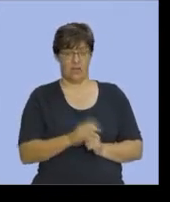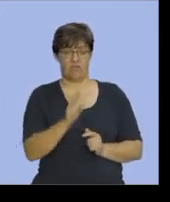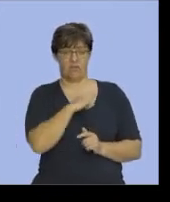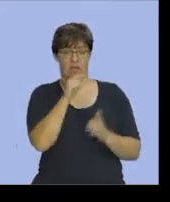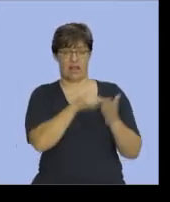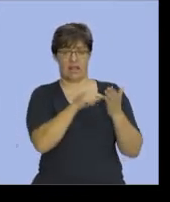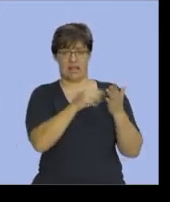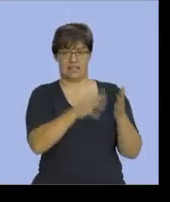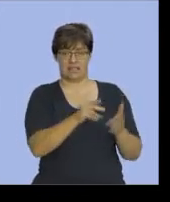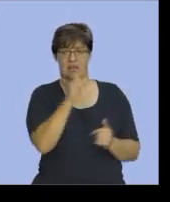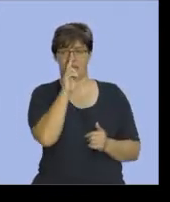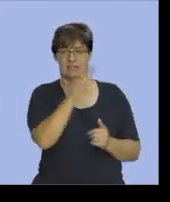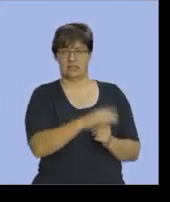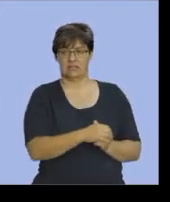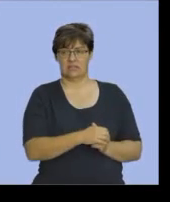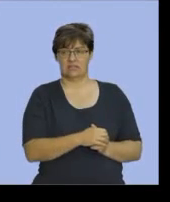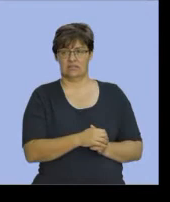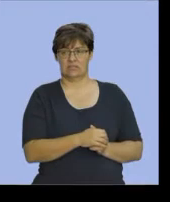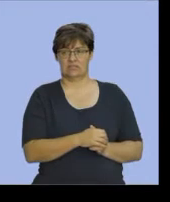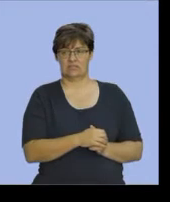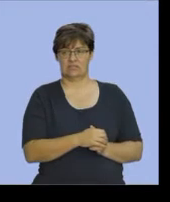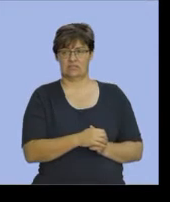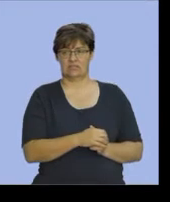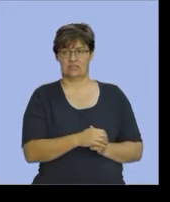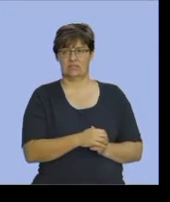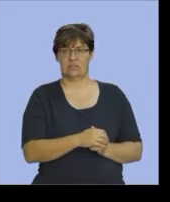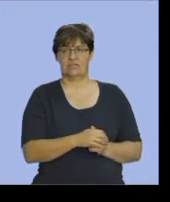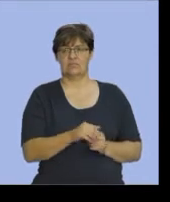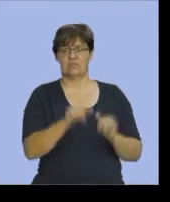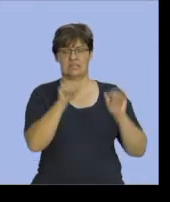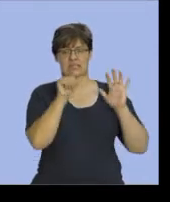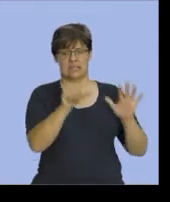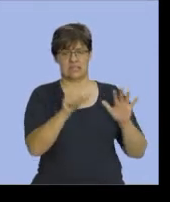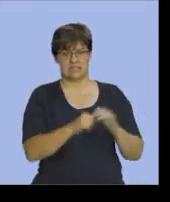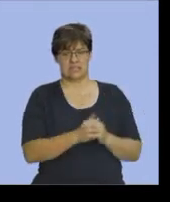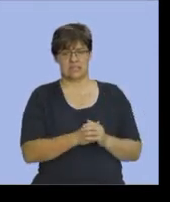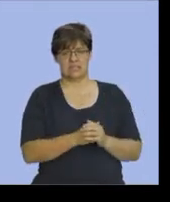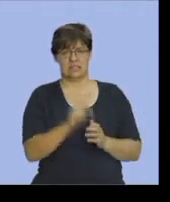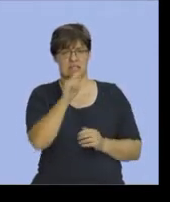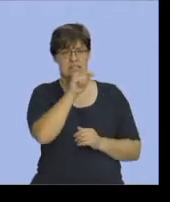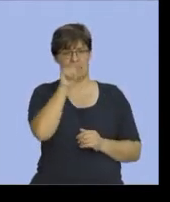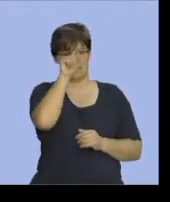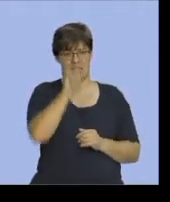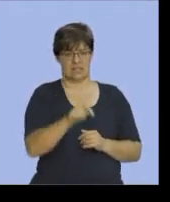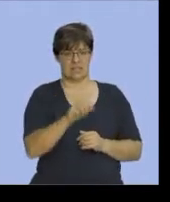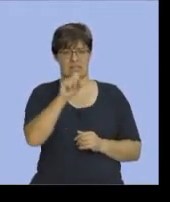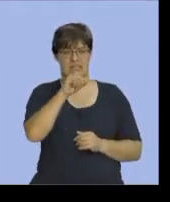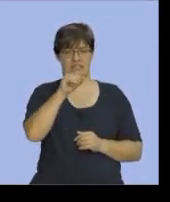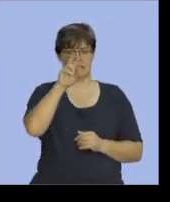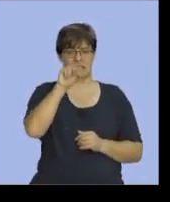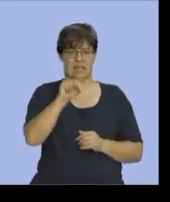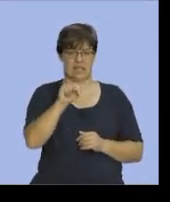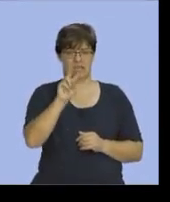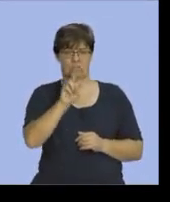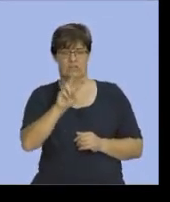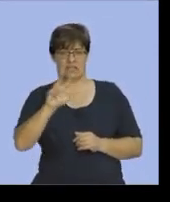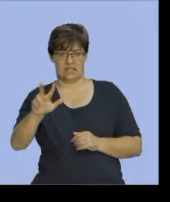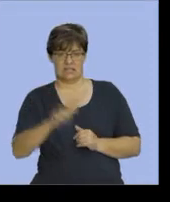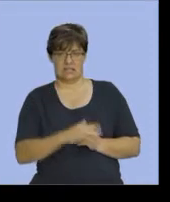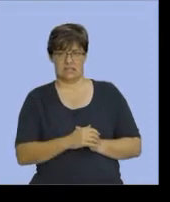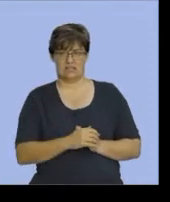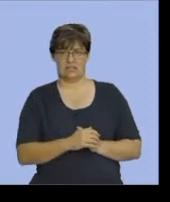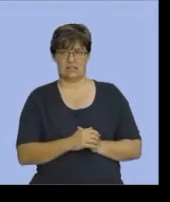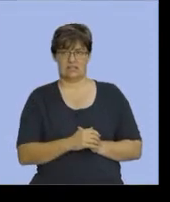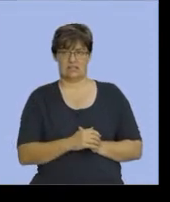Fn. And then from the calculator perspective, you know this is then going to be 6 divided by sine